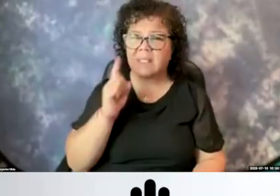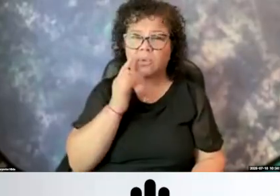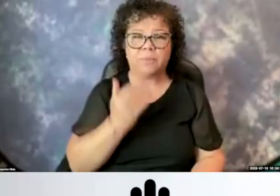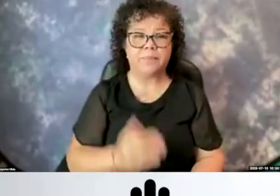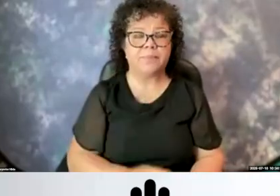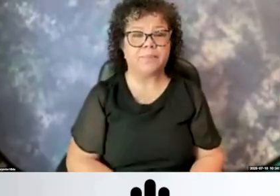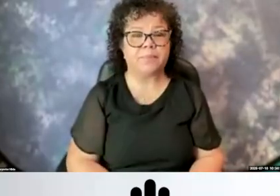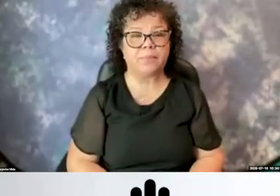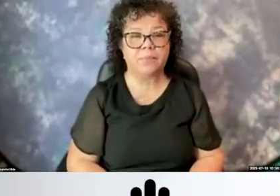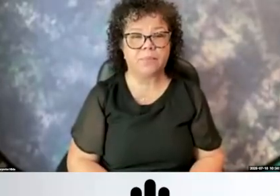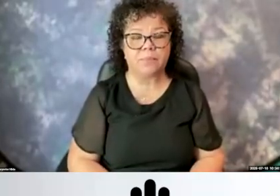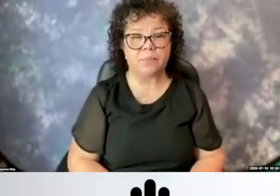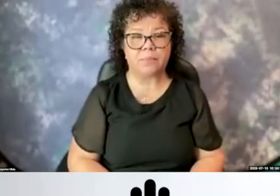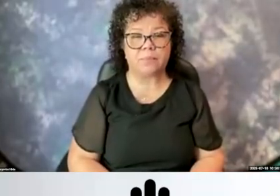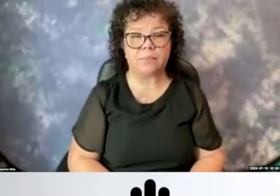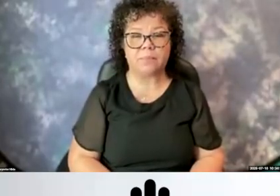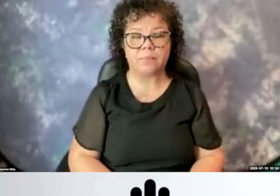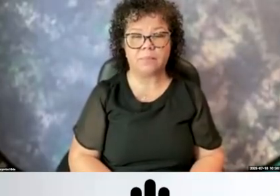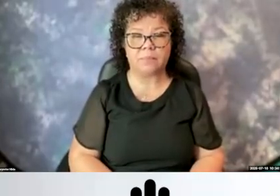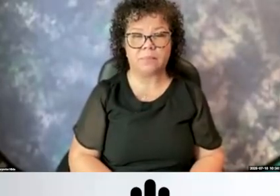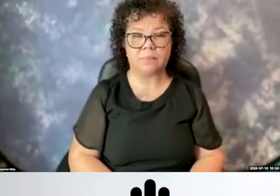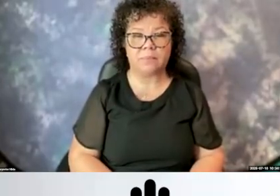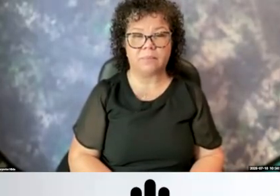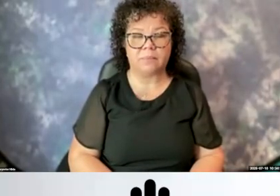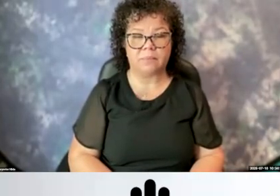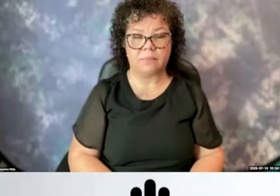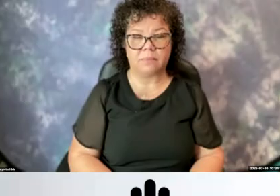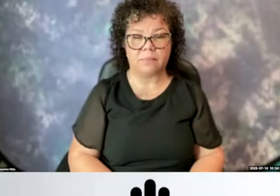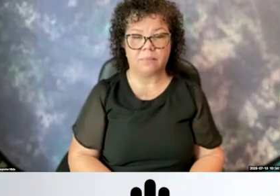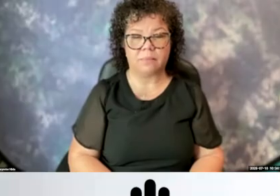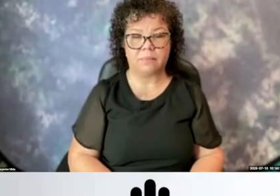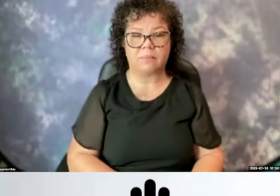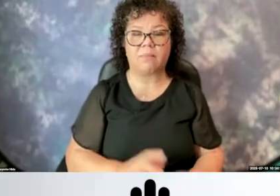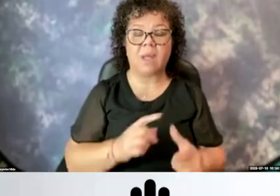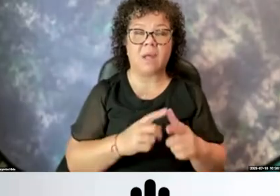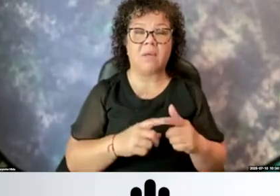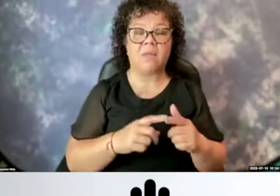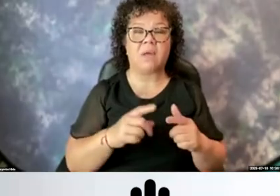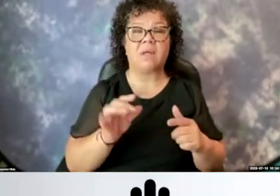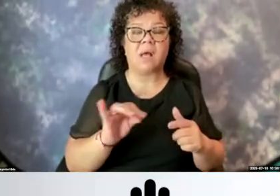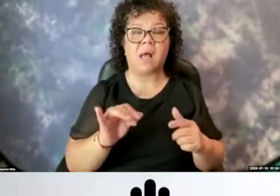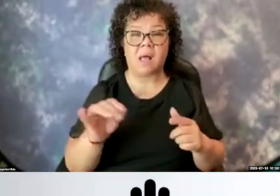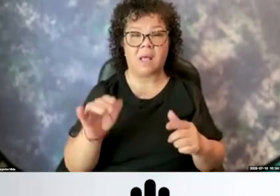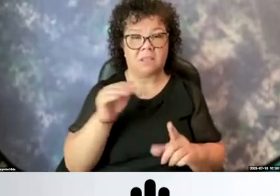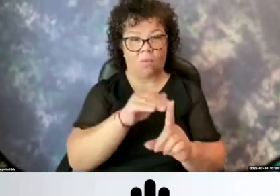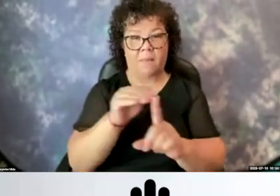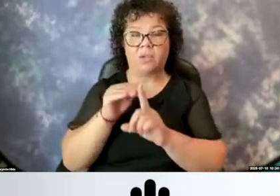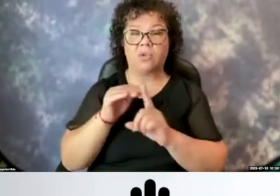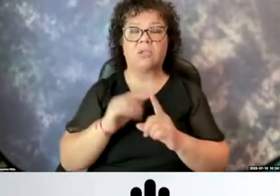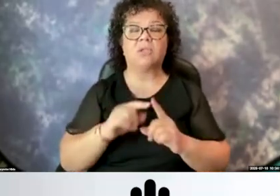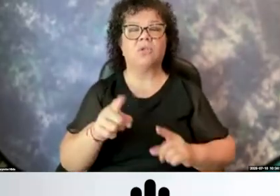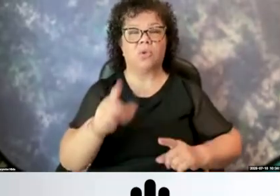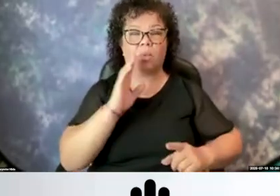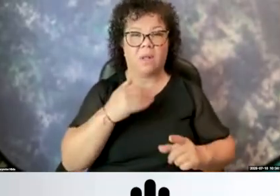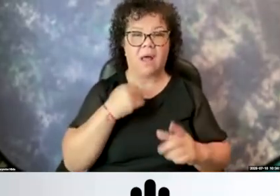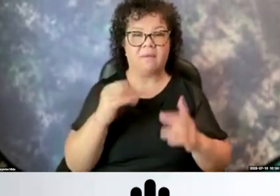Tiffany and Olivia. Appreciate that. And then just a reminder, you will have additional opportunities in